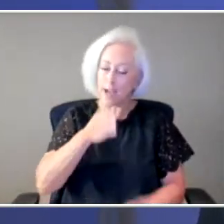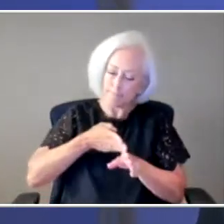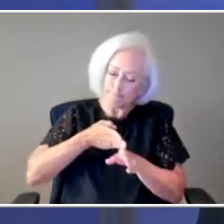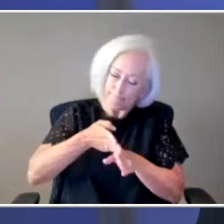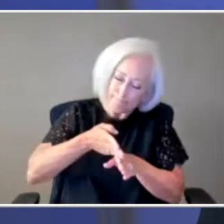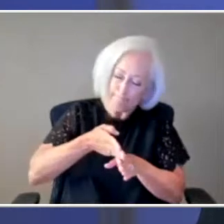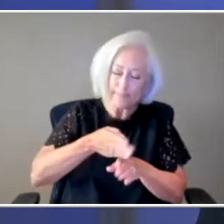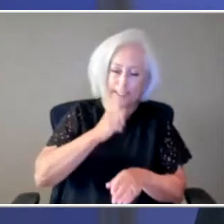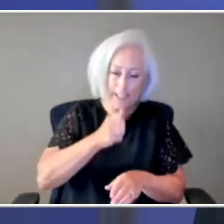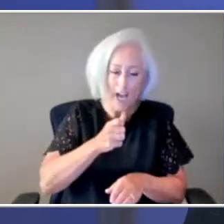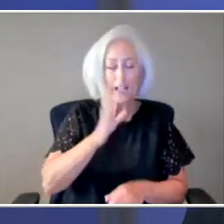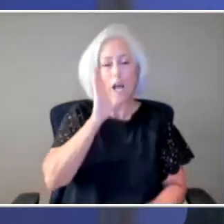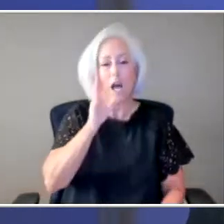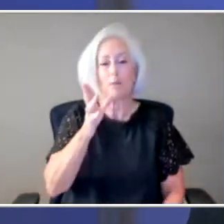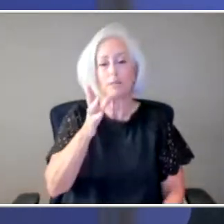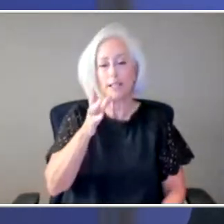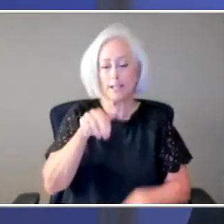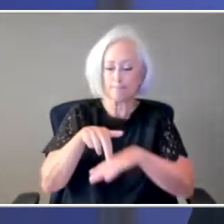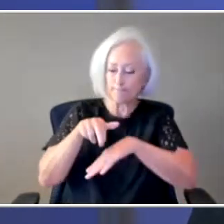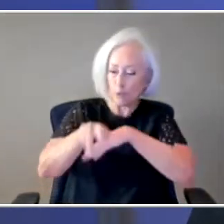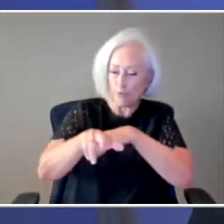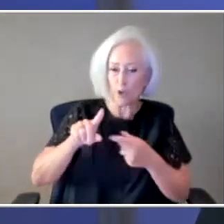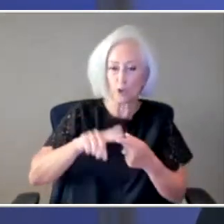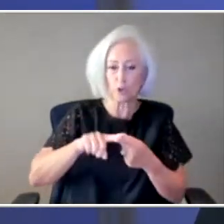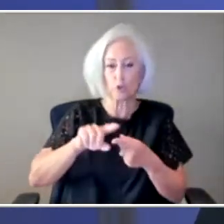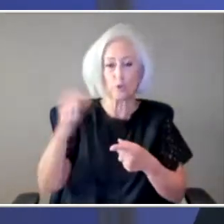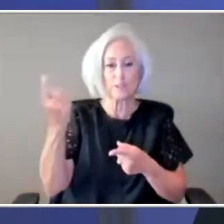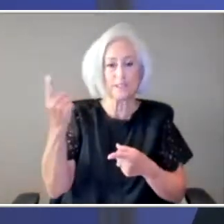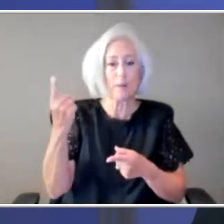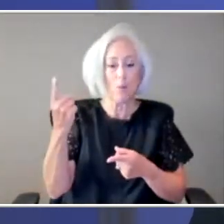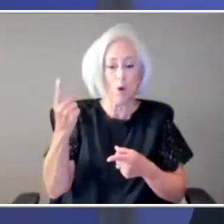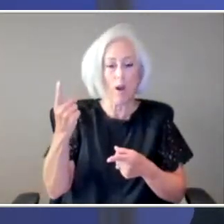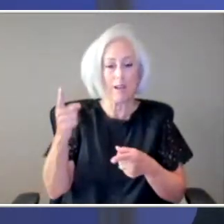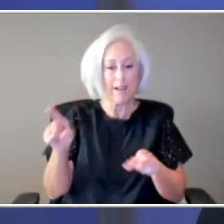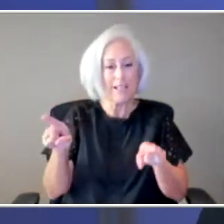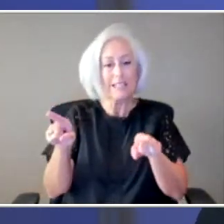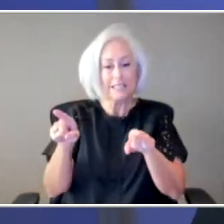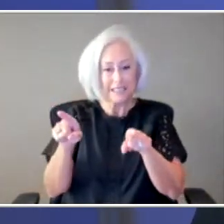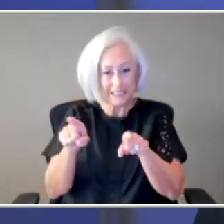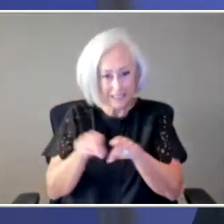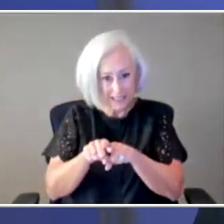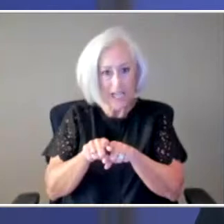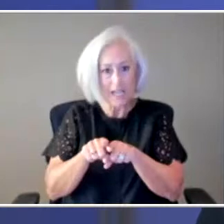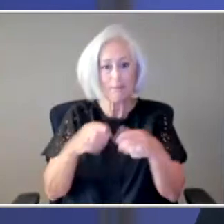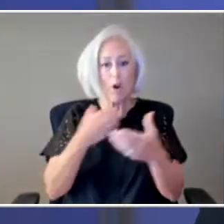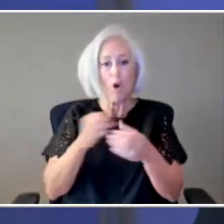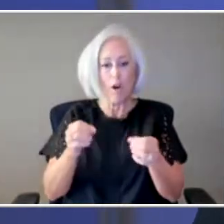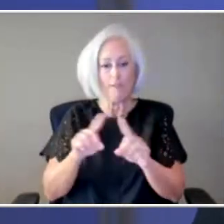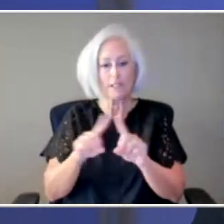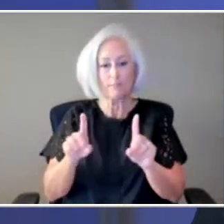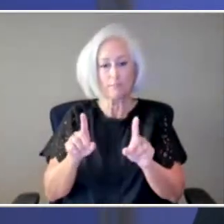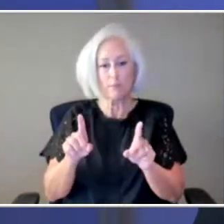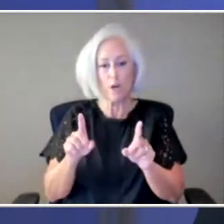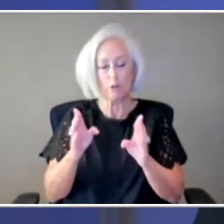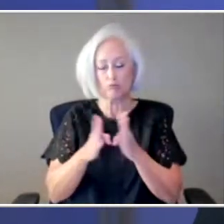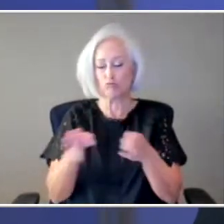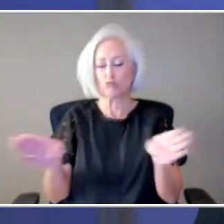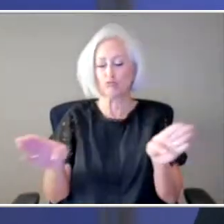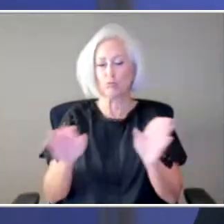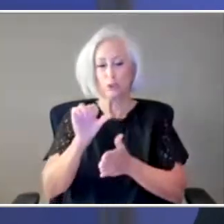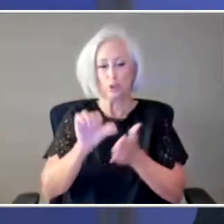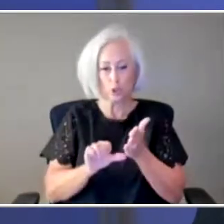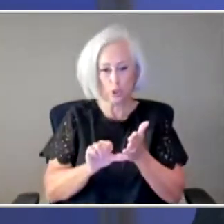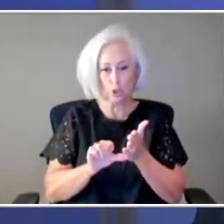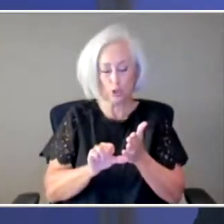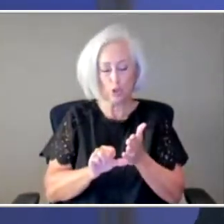send you to somebody who's still in the same practice, but a general surgeon. And at that point, he was asking me all these questions about, you